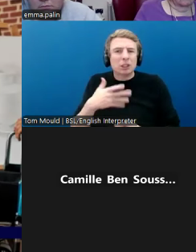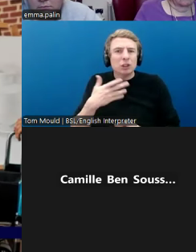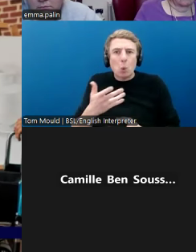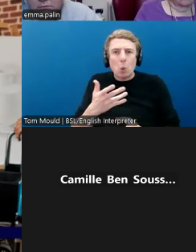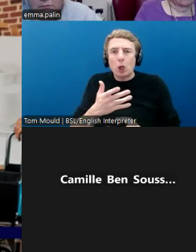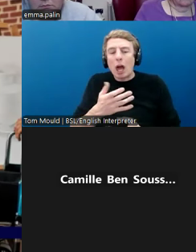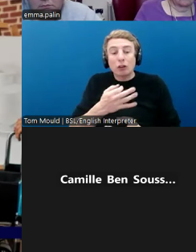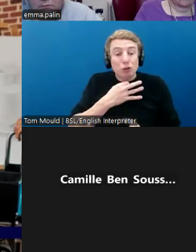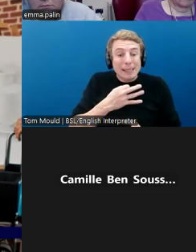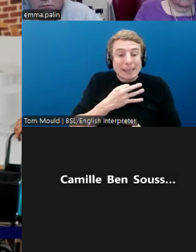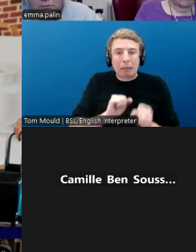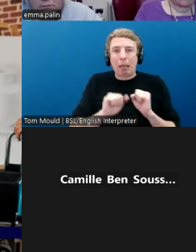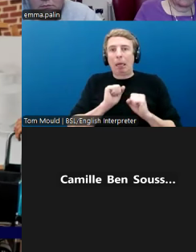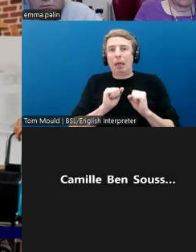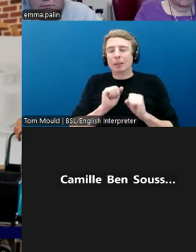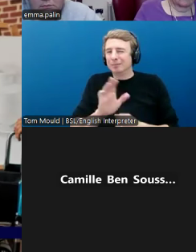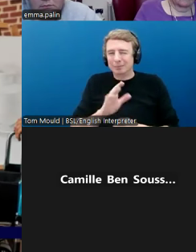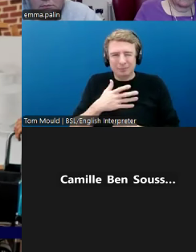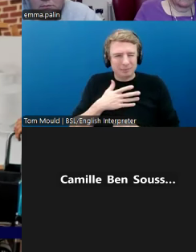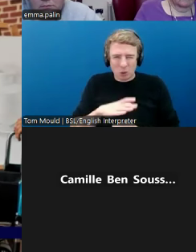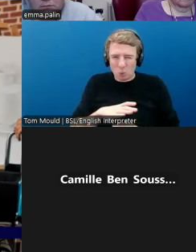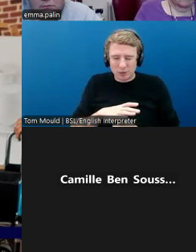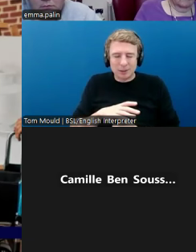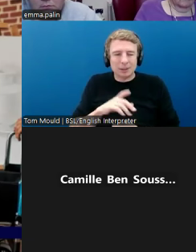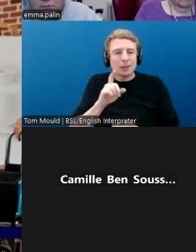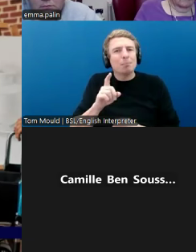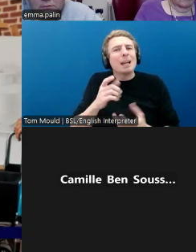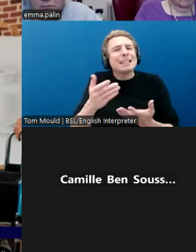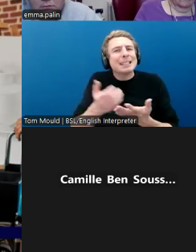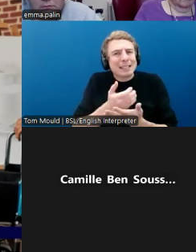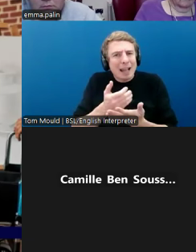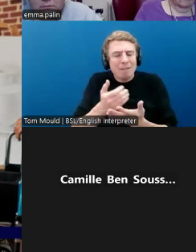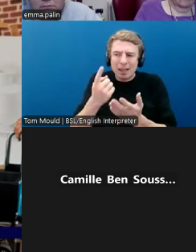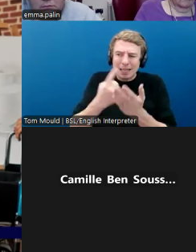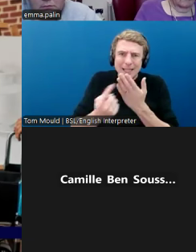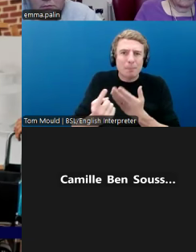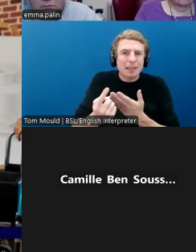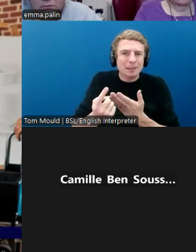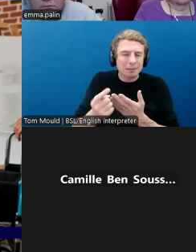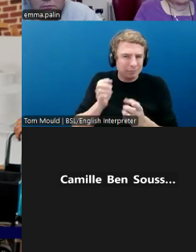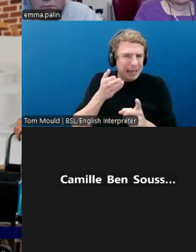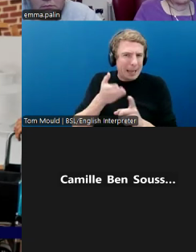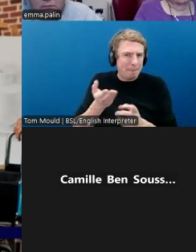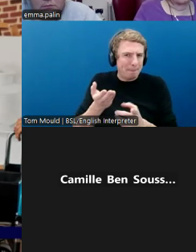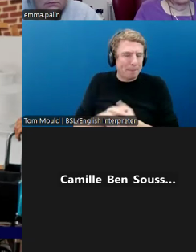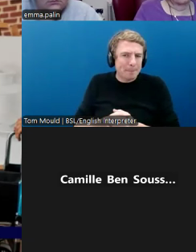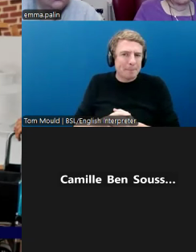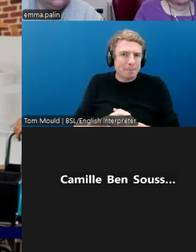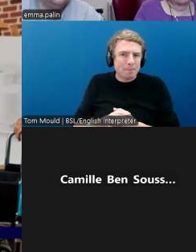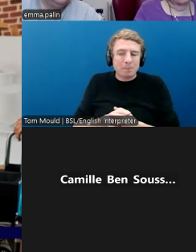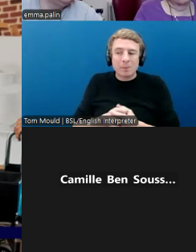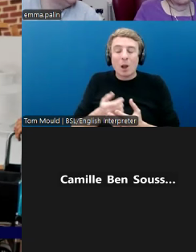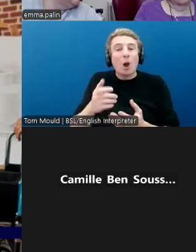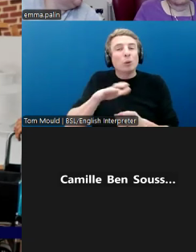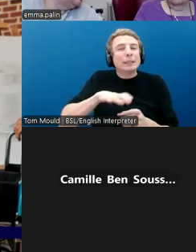and we want to make sure that we can maintain a level of independence. And if spaces need to meet them standards safely,